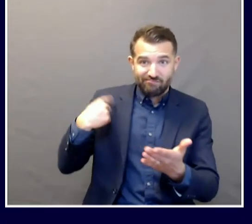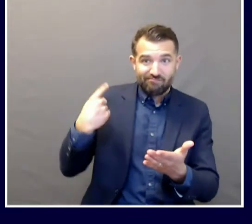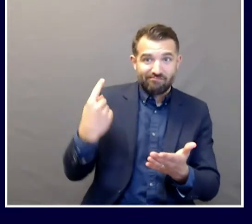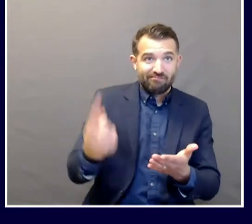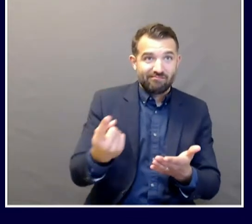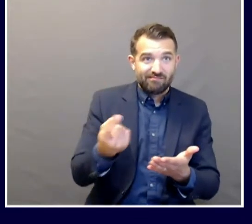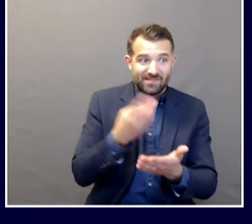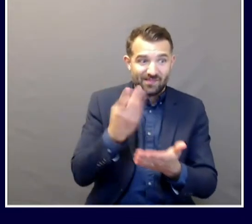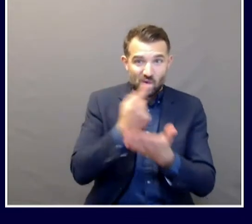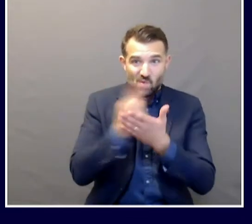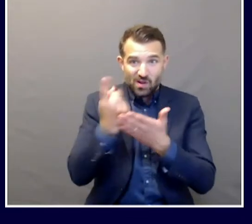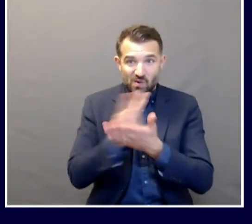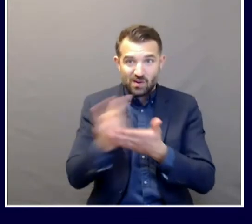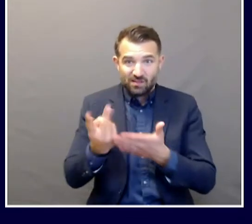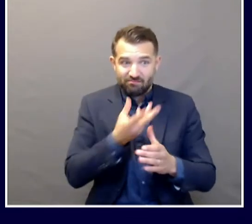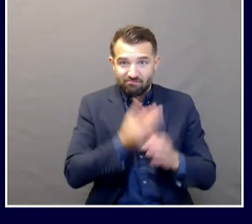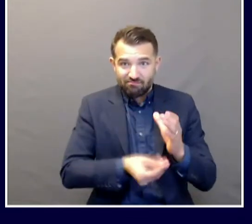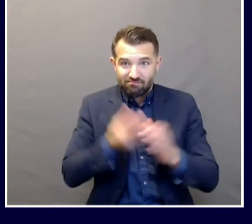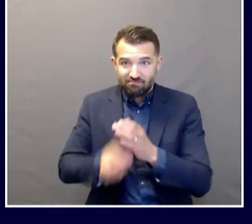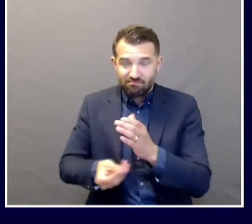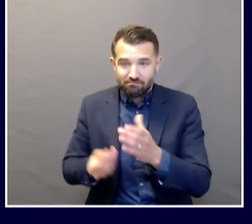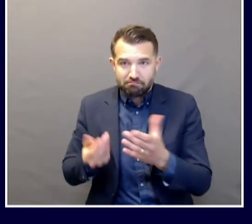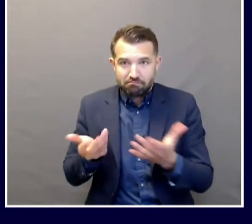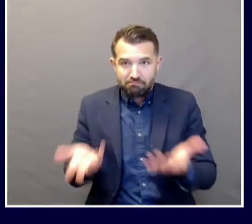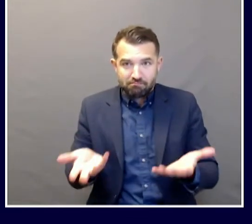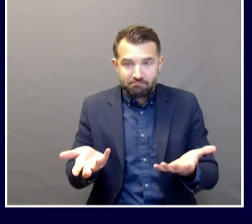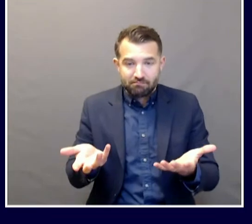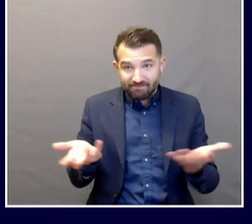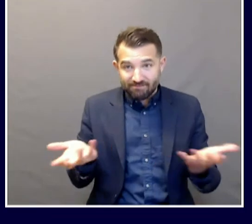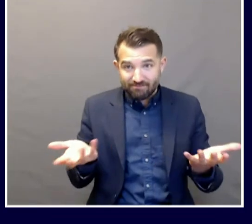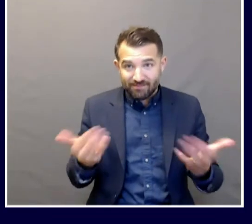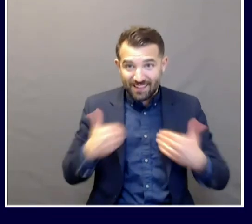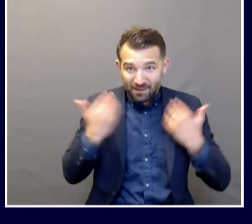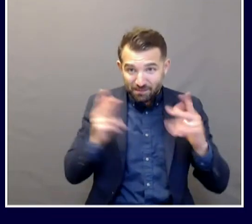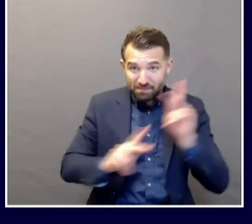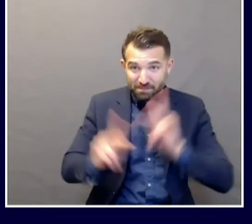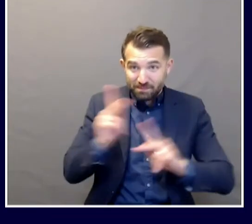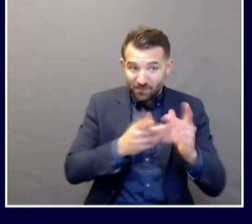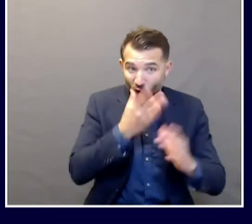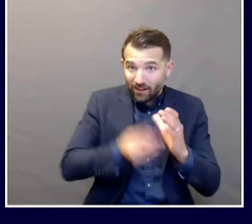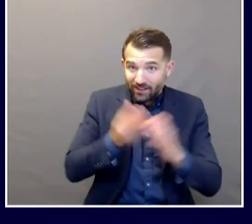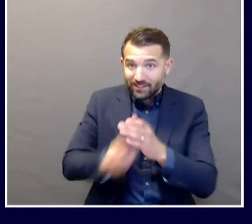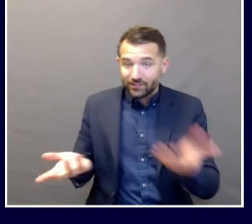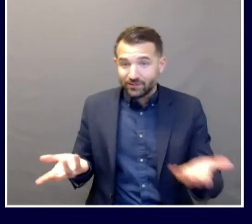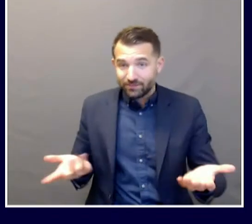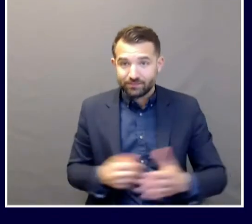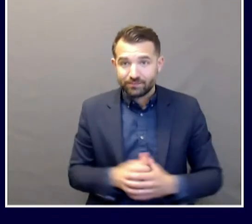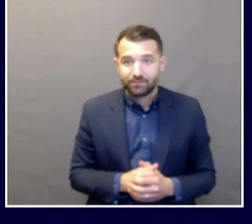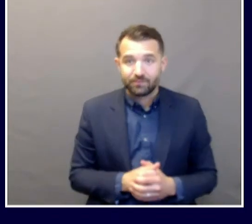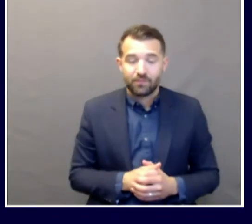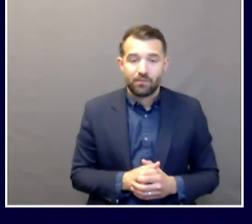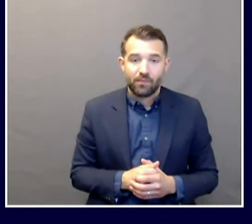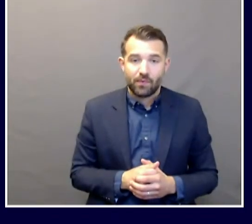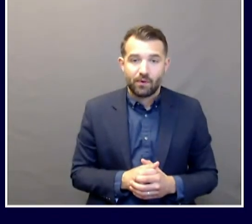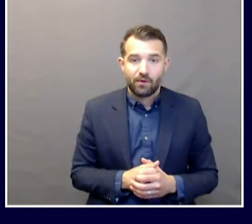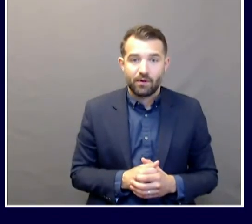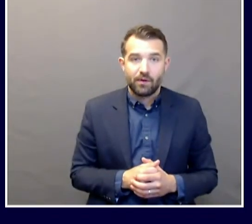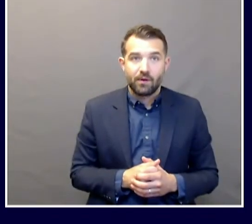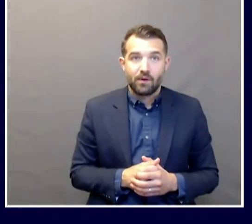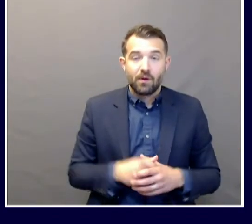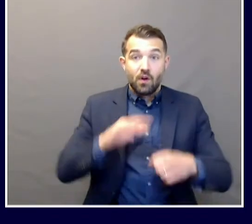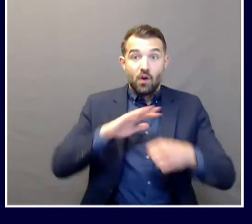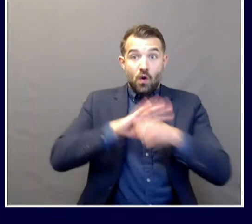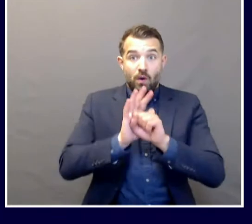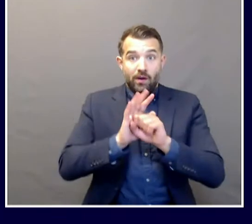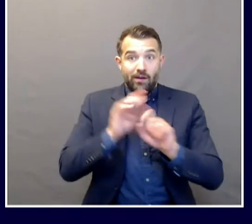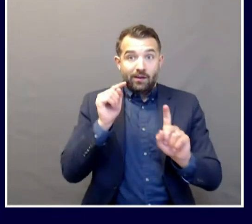have shown, it is causing deaths in younger populations as well. As the virus circulates, more younger